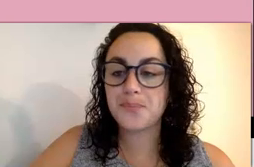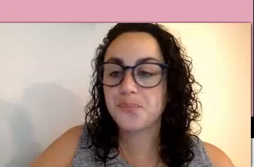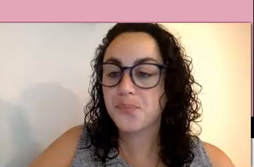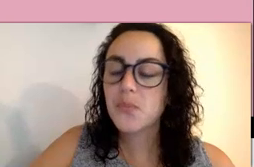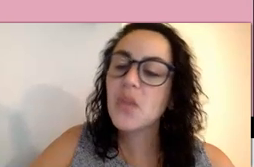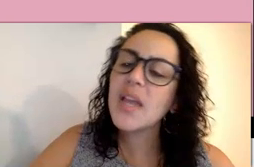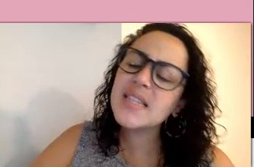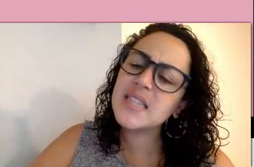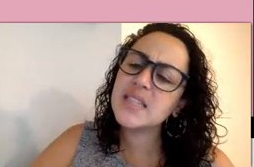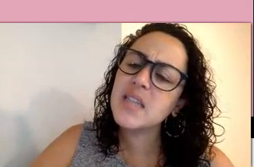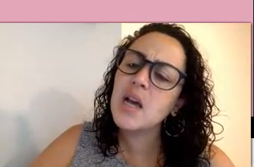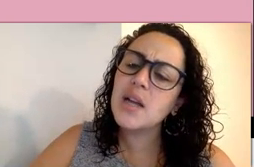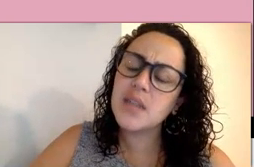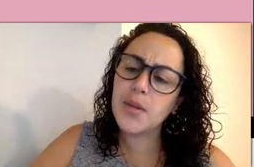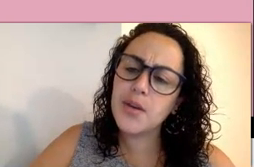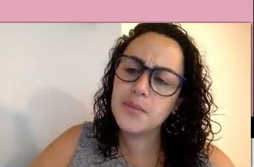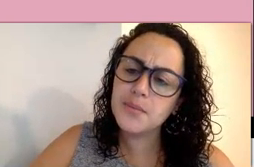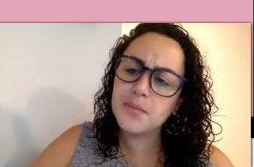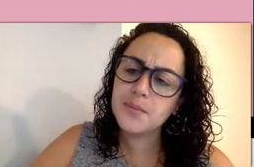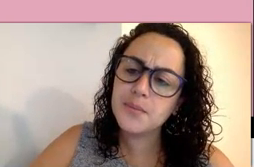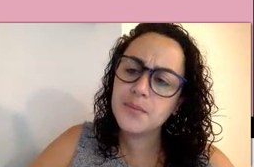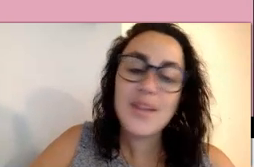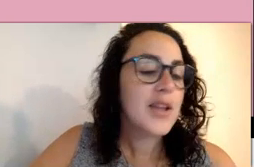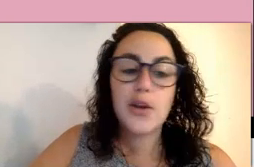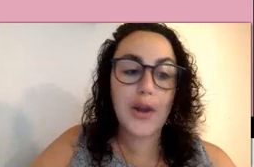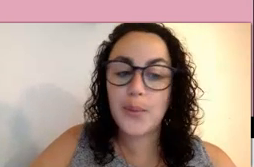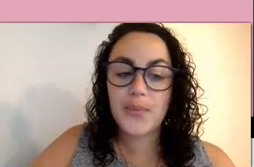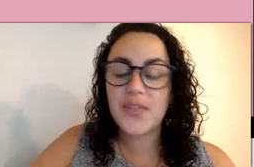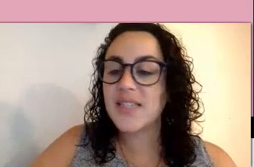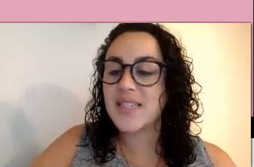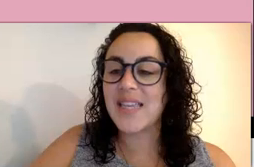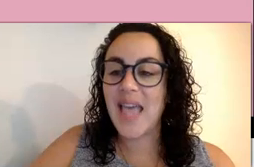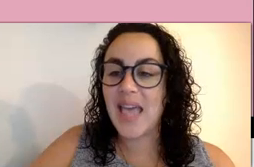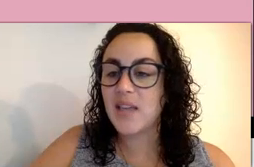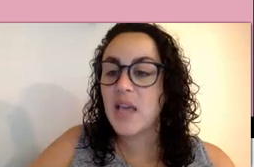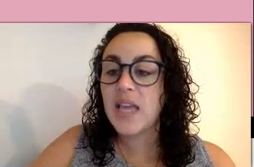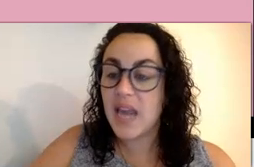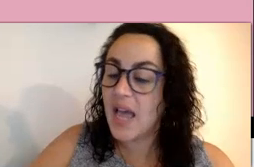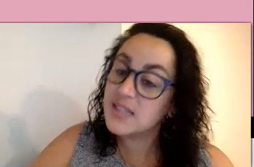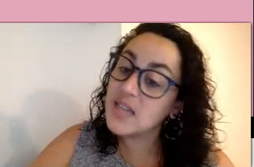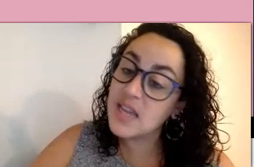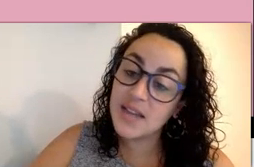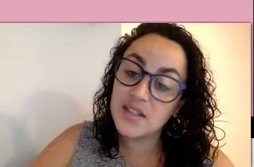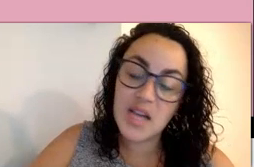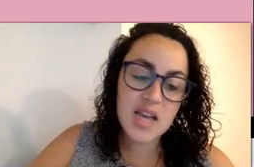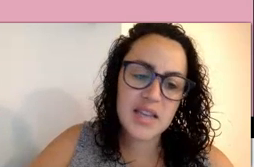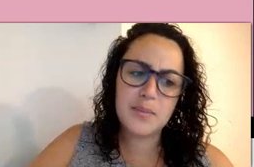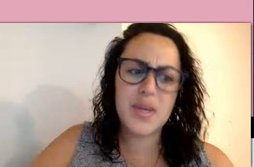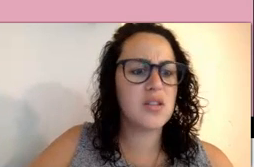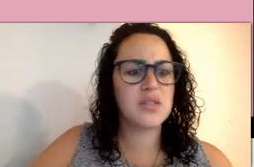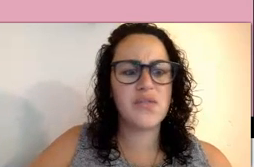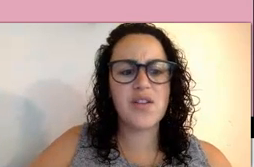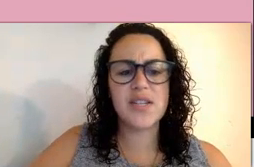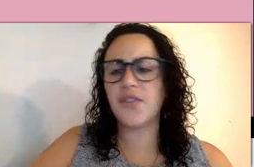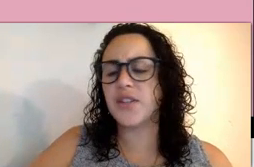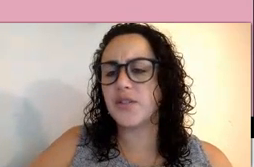same. Is this a W? No, this is a K. It has a diagonal line, but